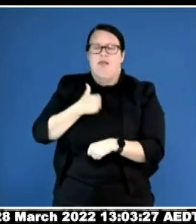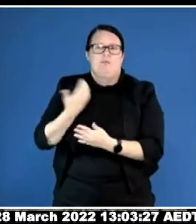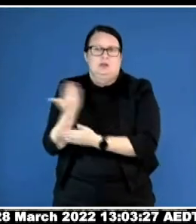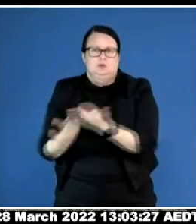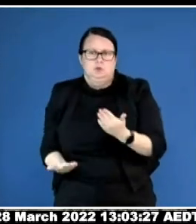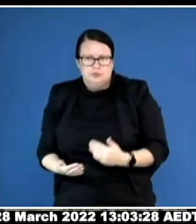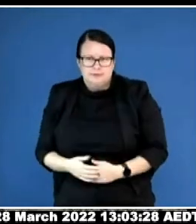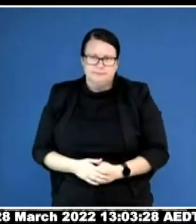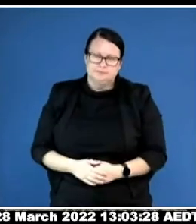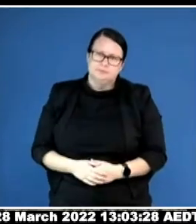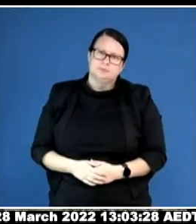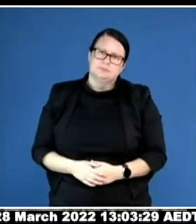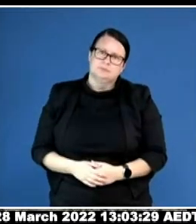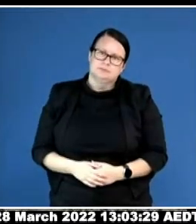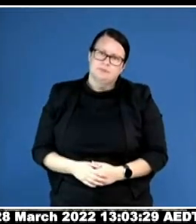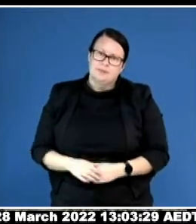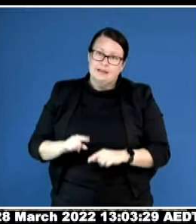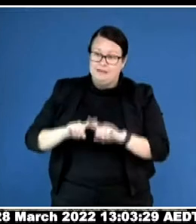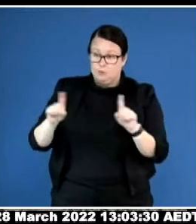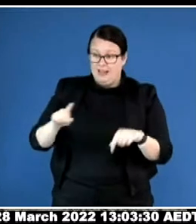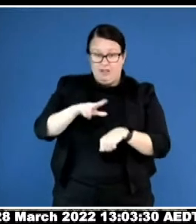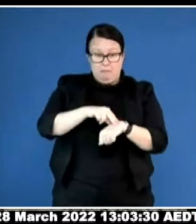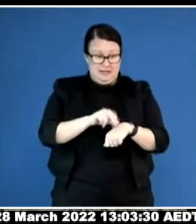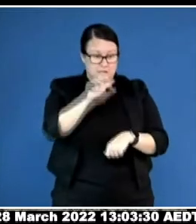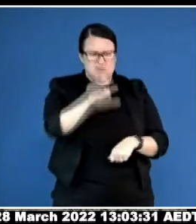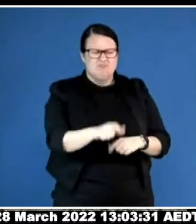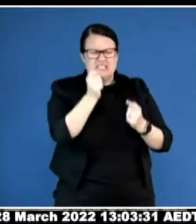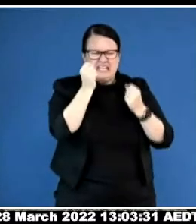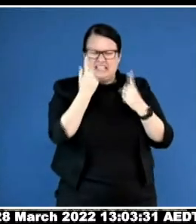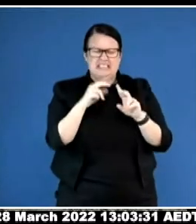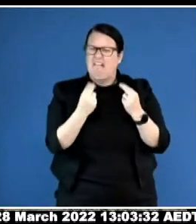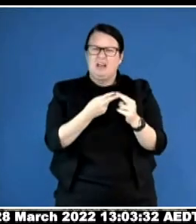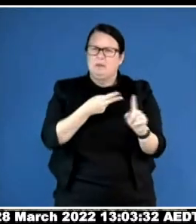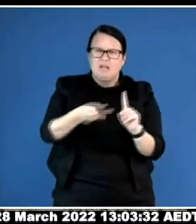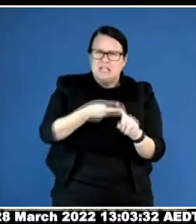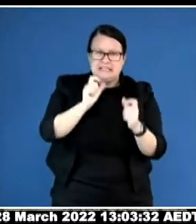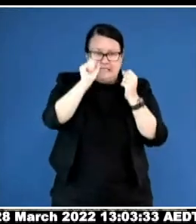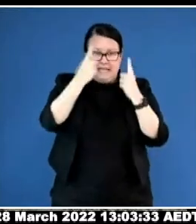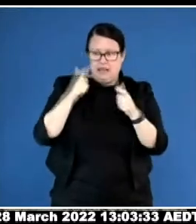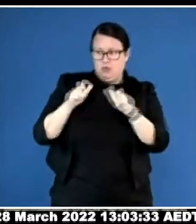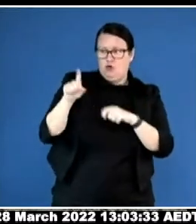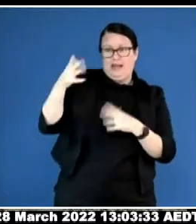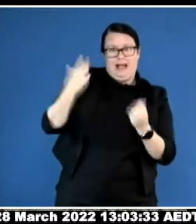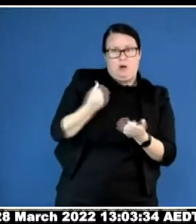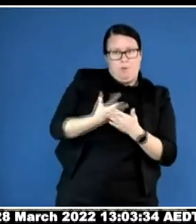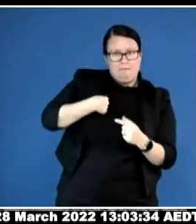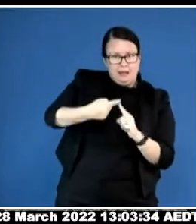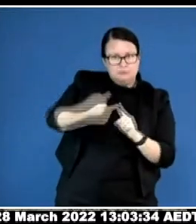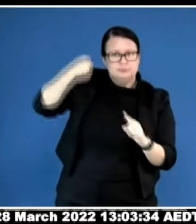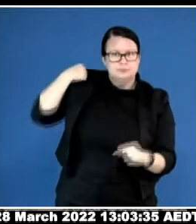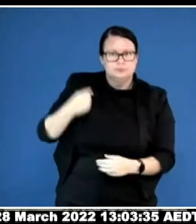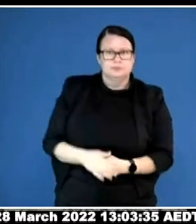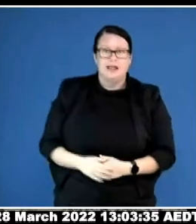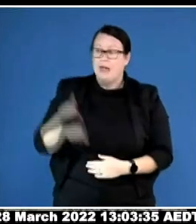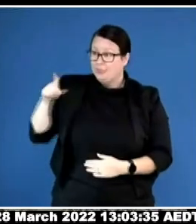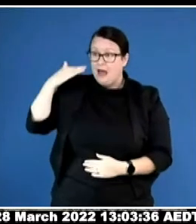difference between having a police officer that doesn't understand family violence, doesn't understand the manipulation, is that on her day off, she came into the